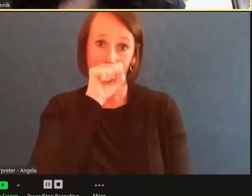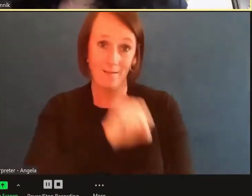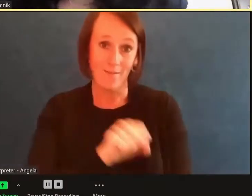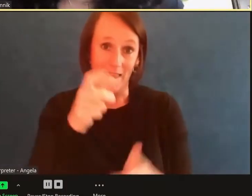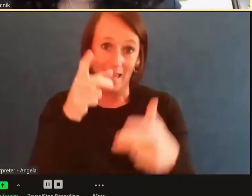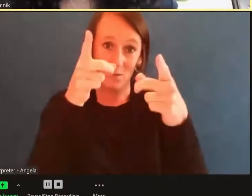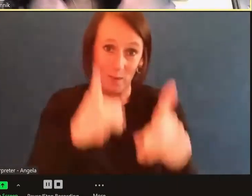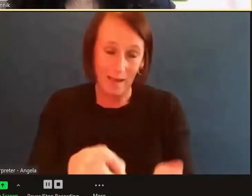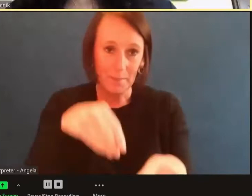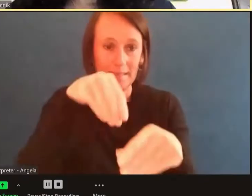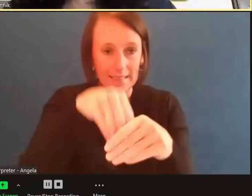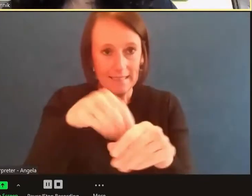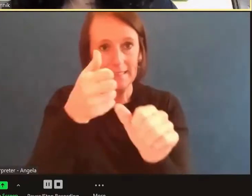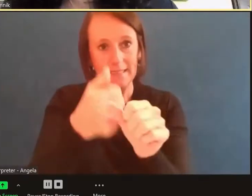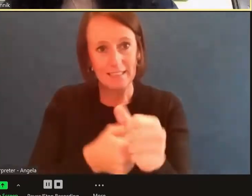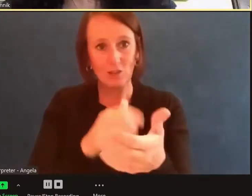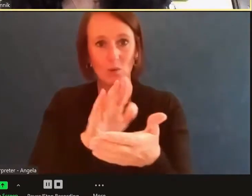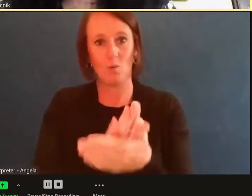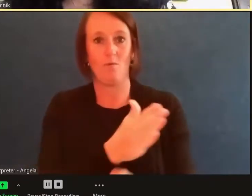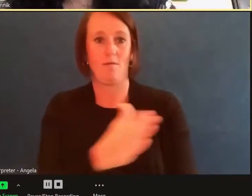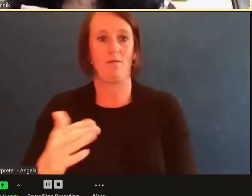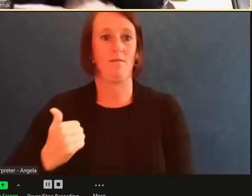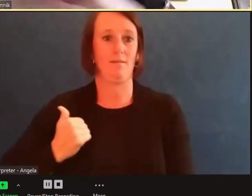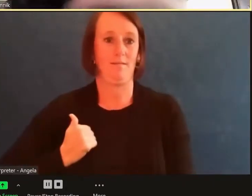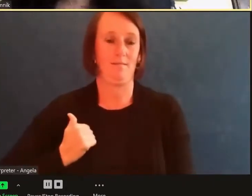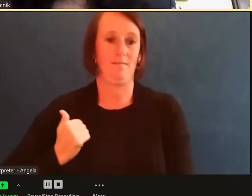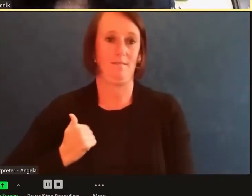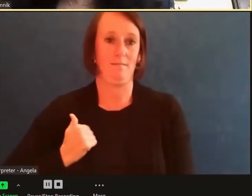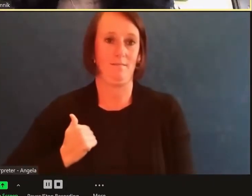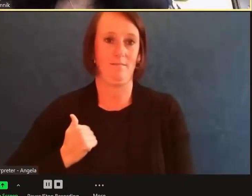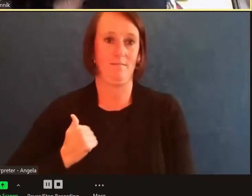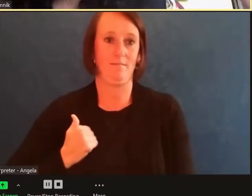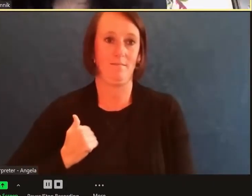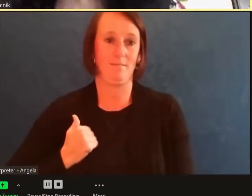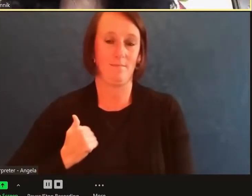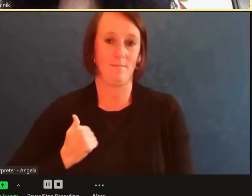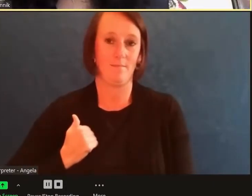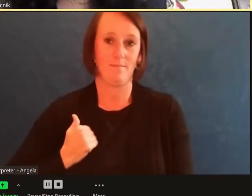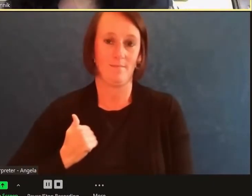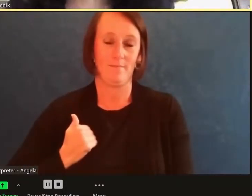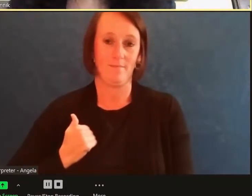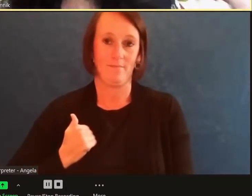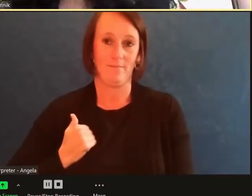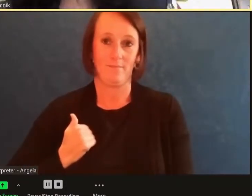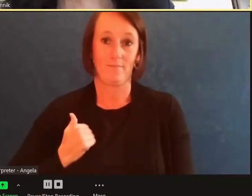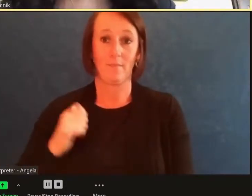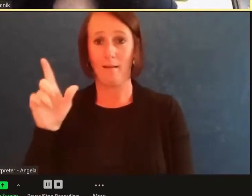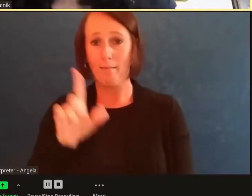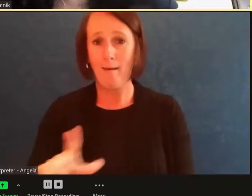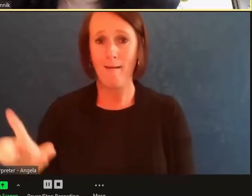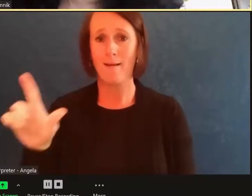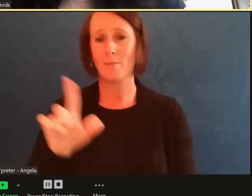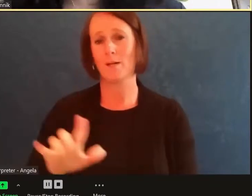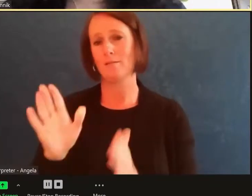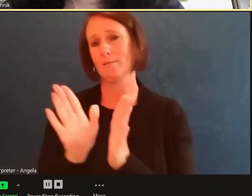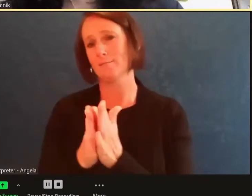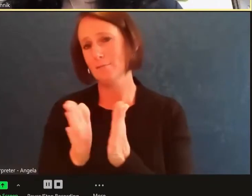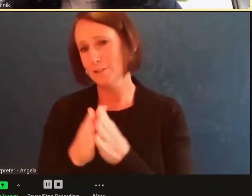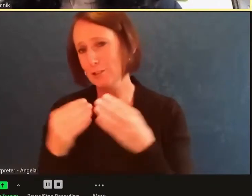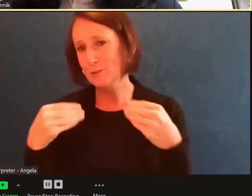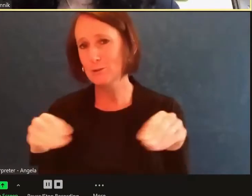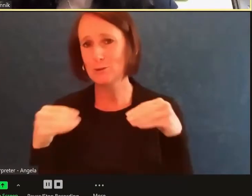every school across Canada. And then bigger than that, libraries and bookstores,